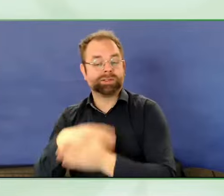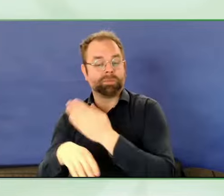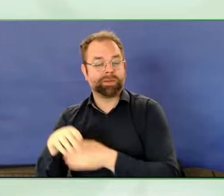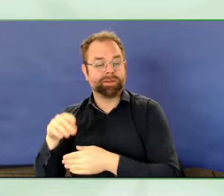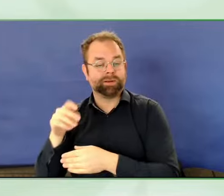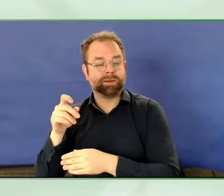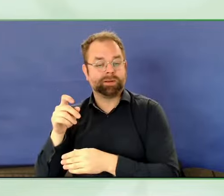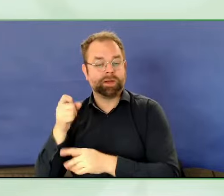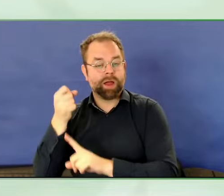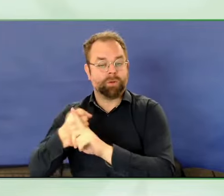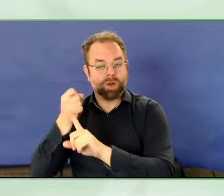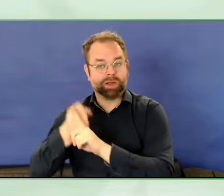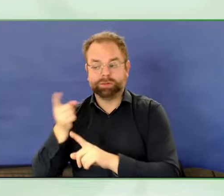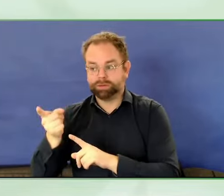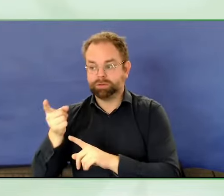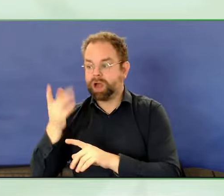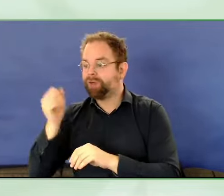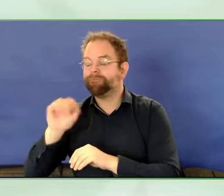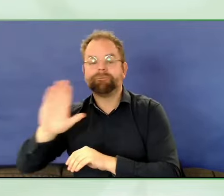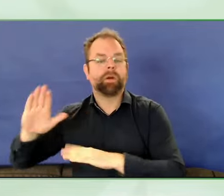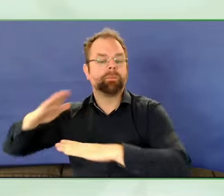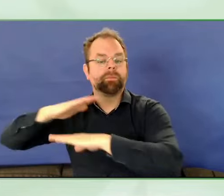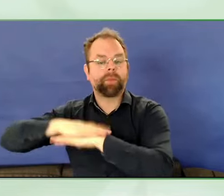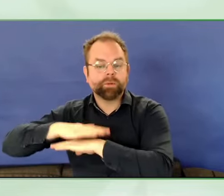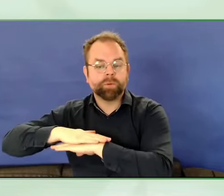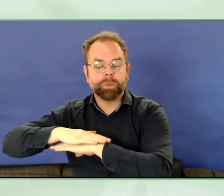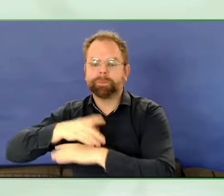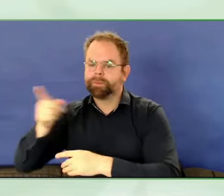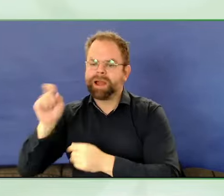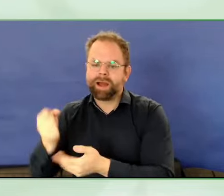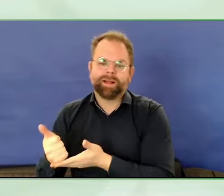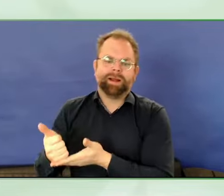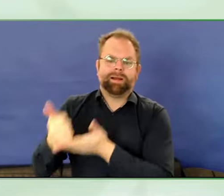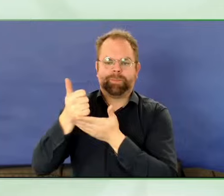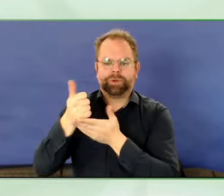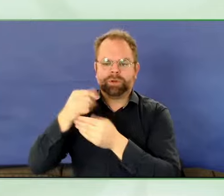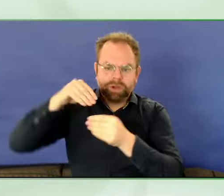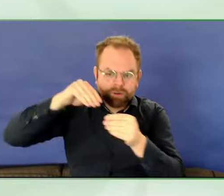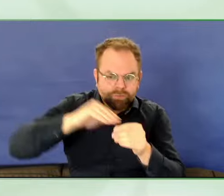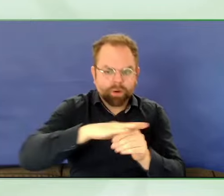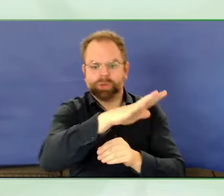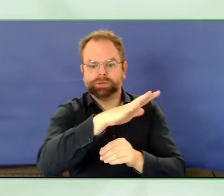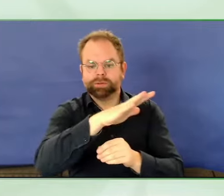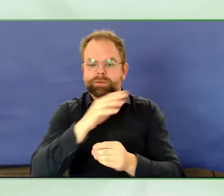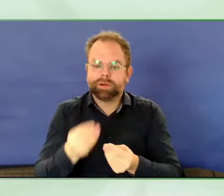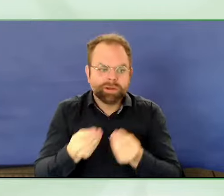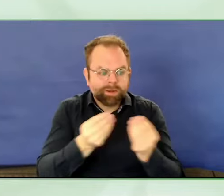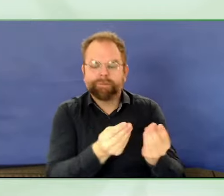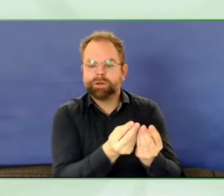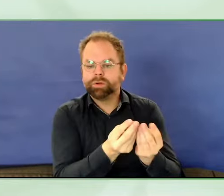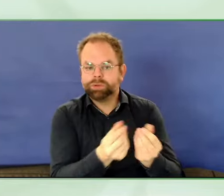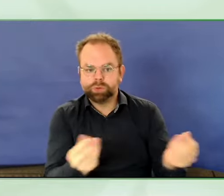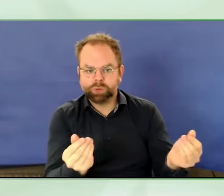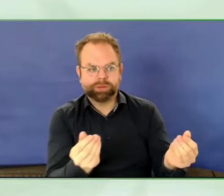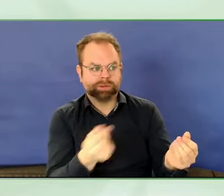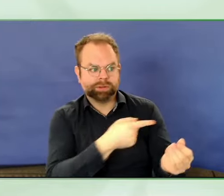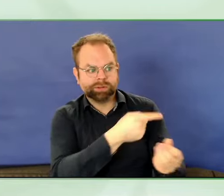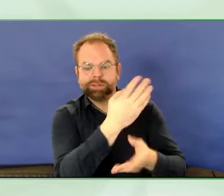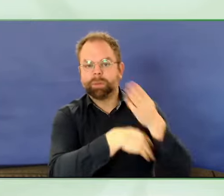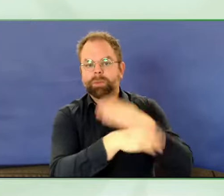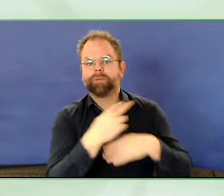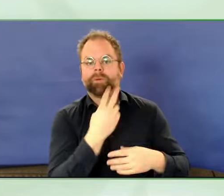commitment to creating more inclusive and accessible fashion environment for everyone. Exactly, because you are